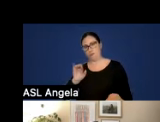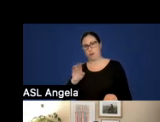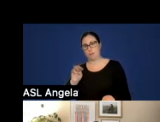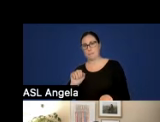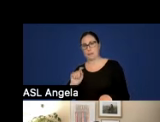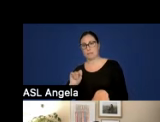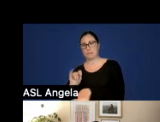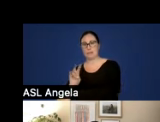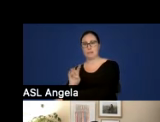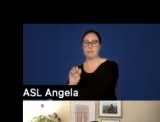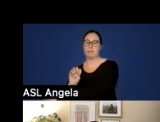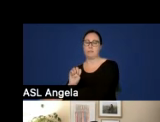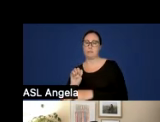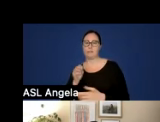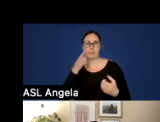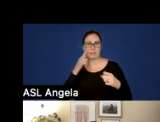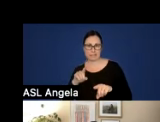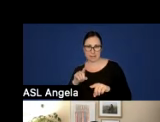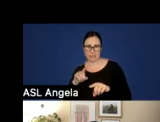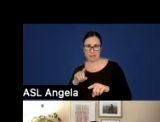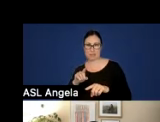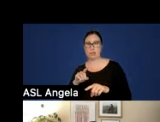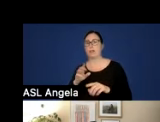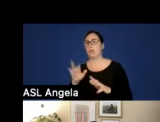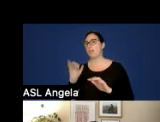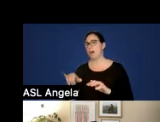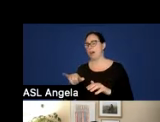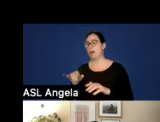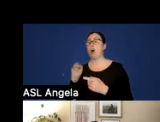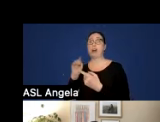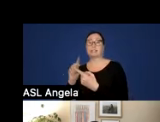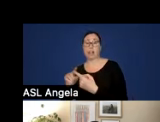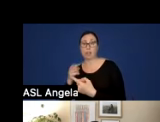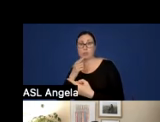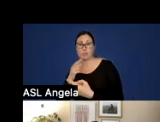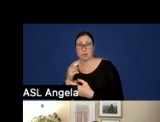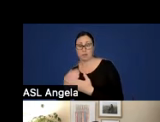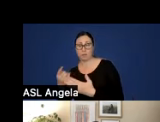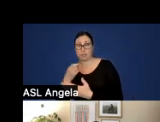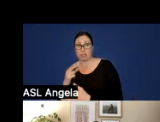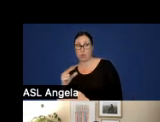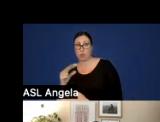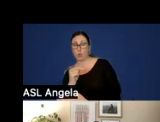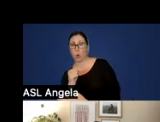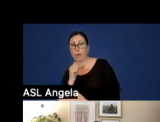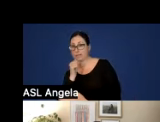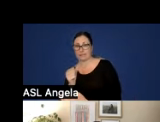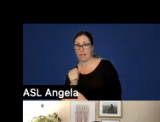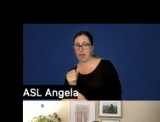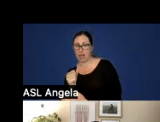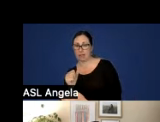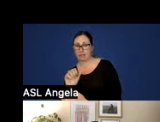just until someone says no, it's not an assault or it's not violence. And so